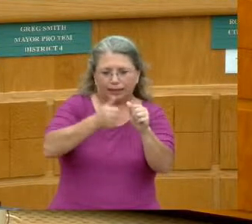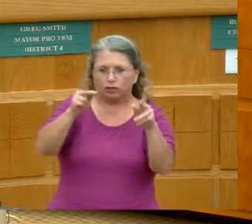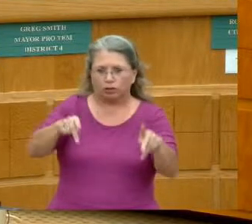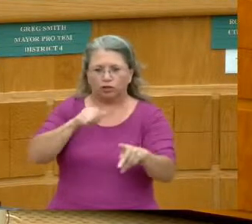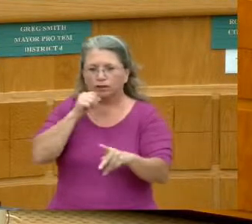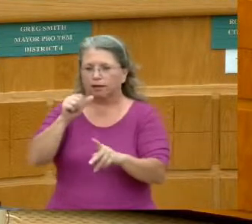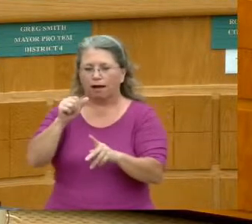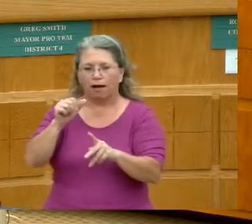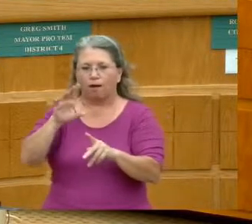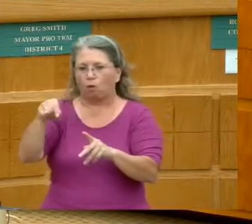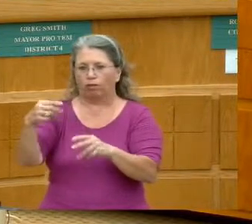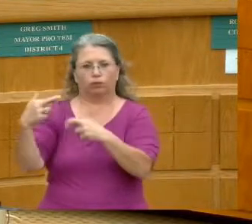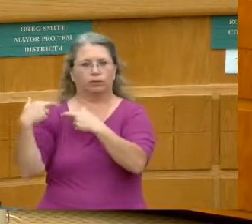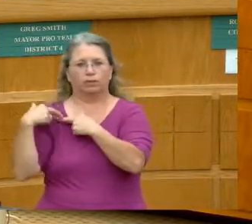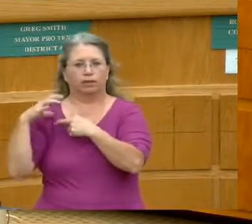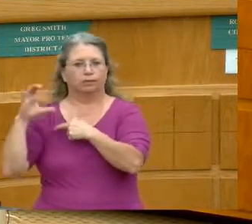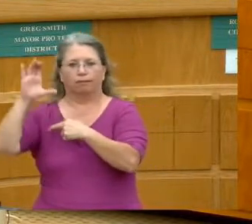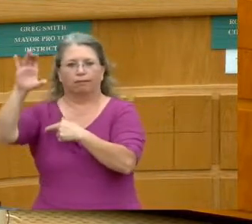this.